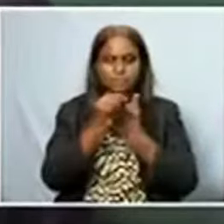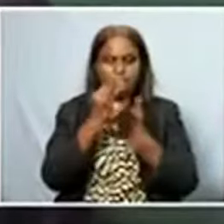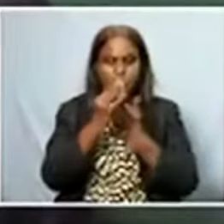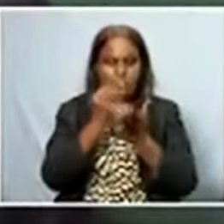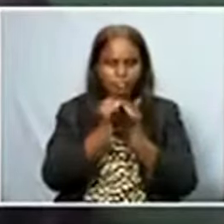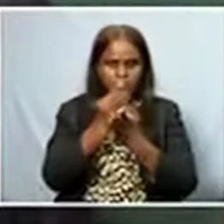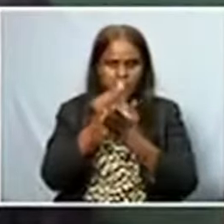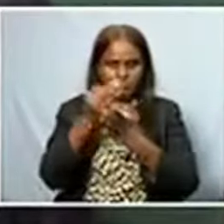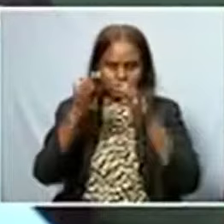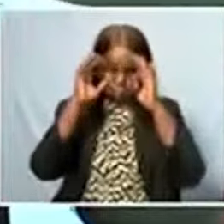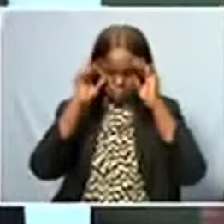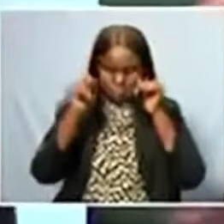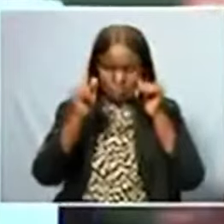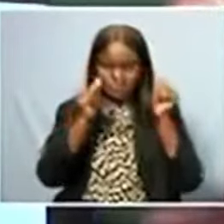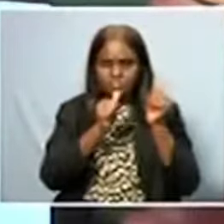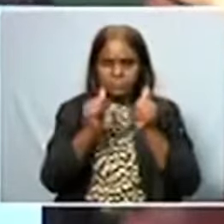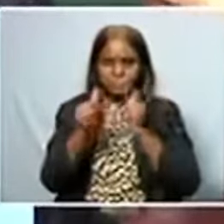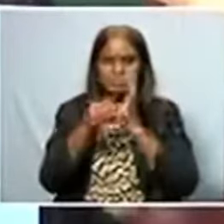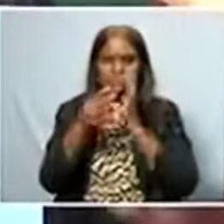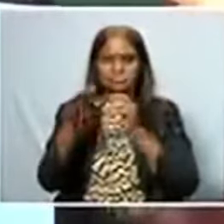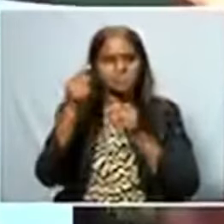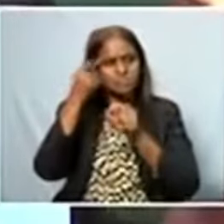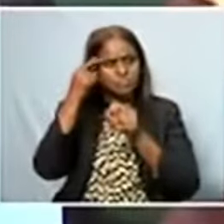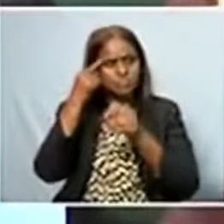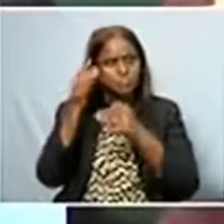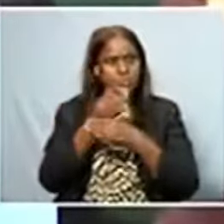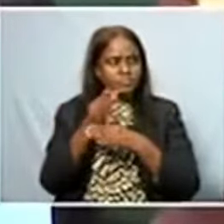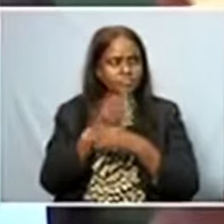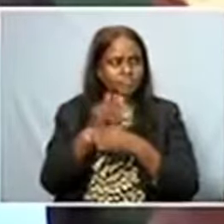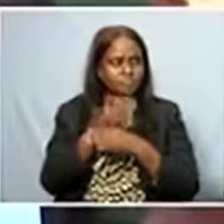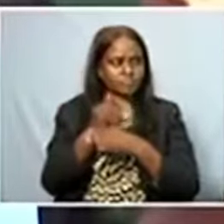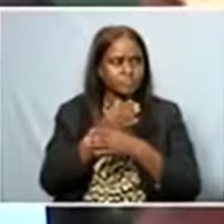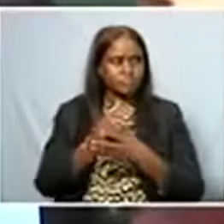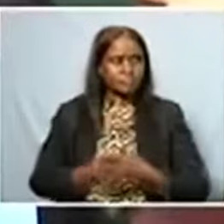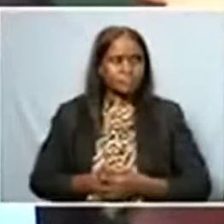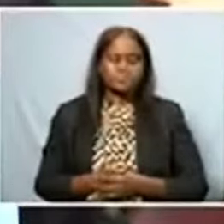Office of the President, the acting leader of government business.